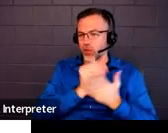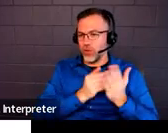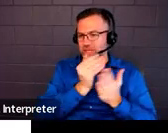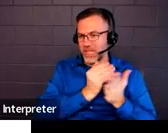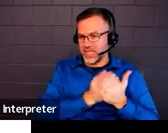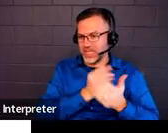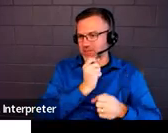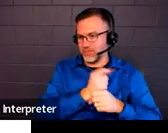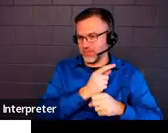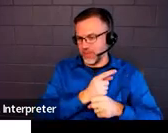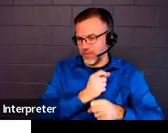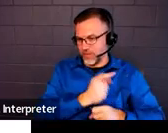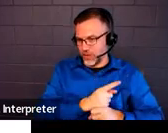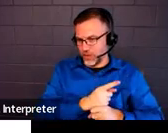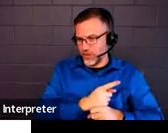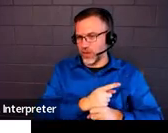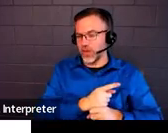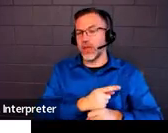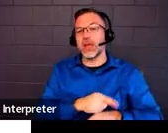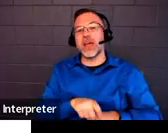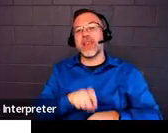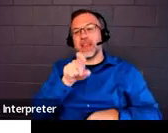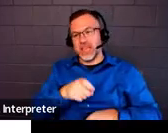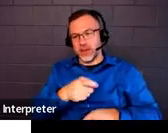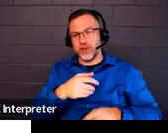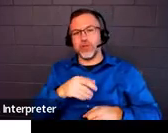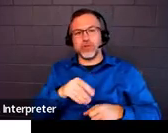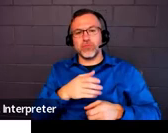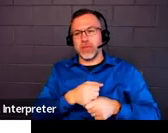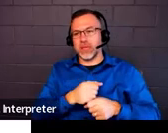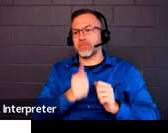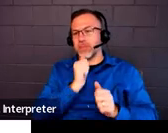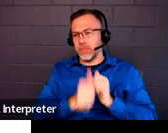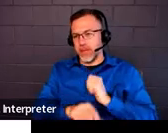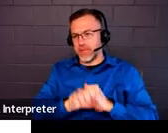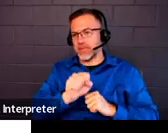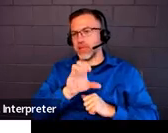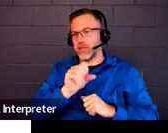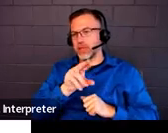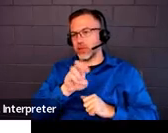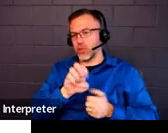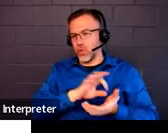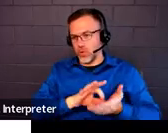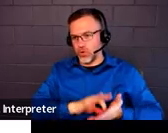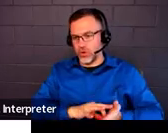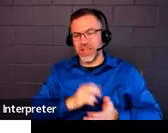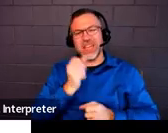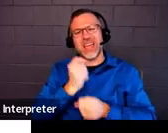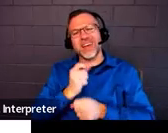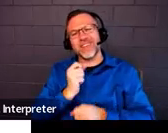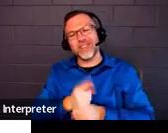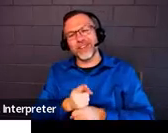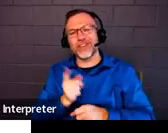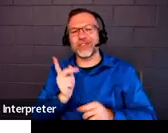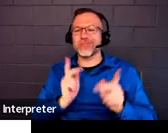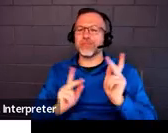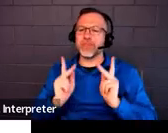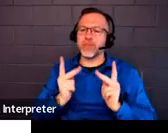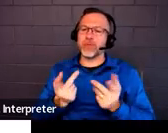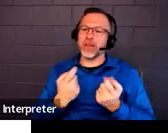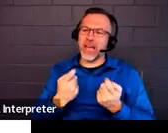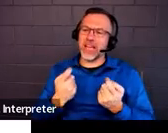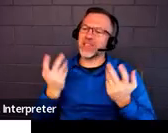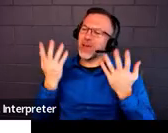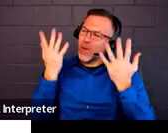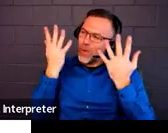to obtain a passing score on. Every year I get the question, why do we have to retrain every year for